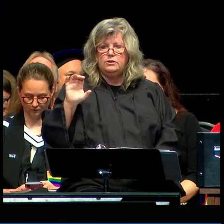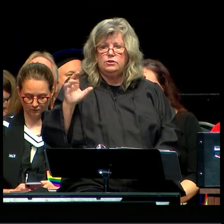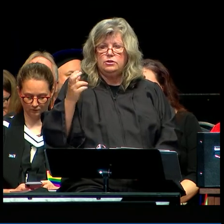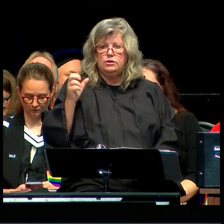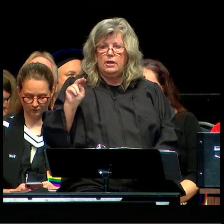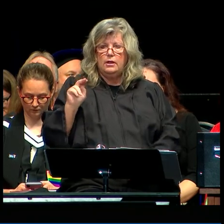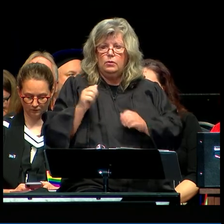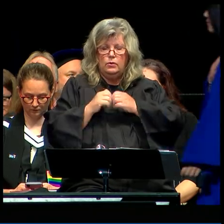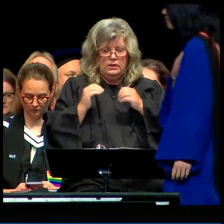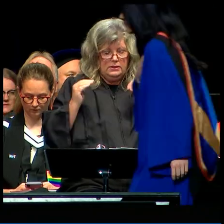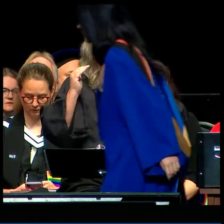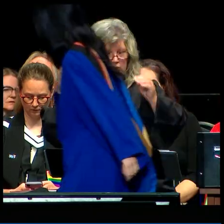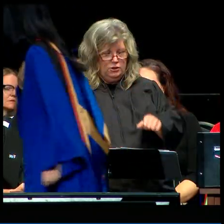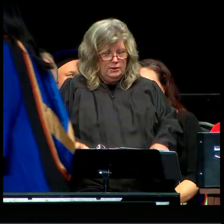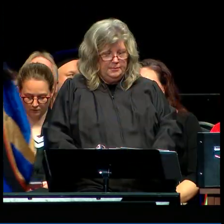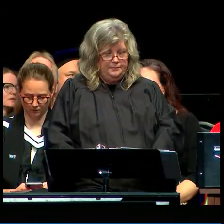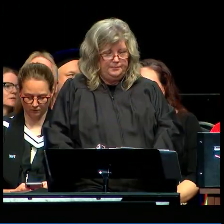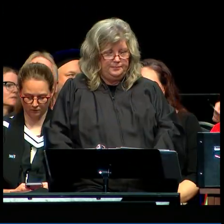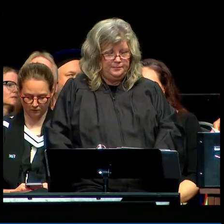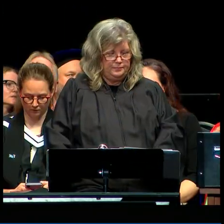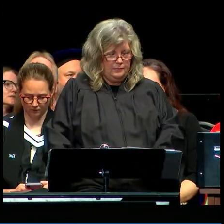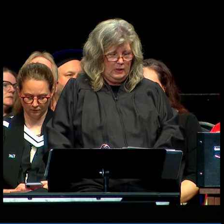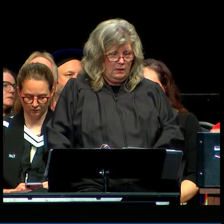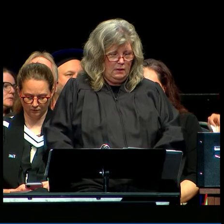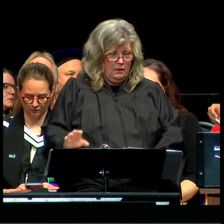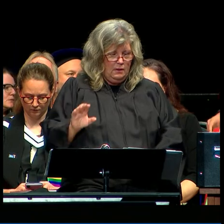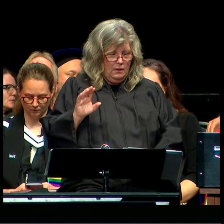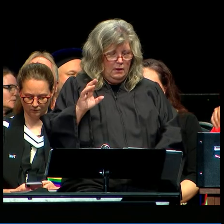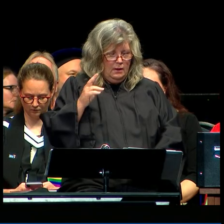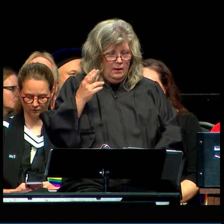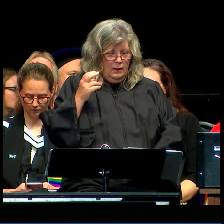Helen Chen, with distinction.